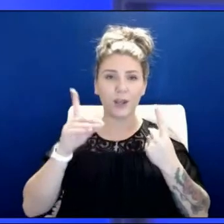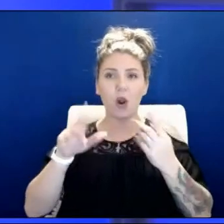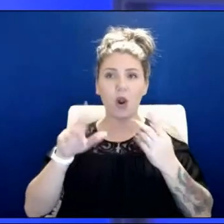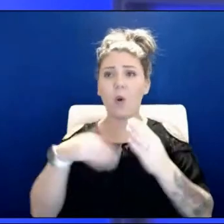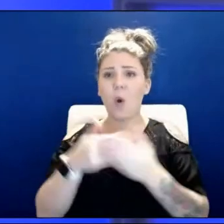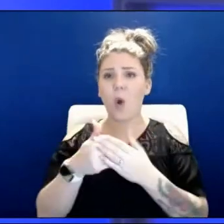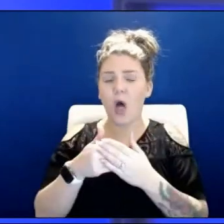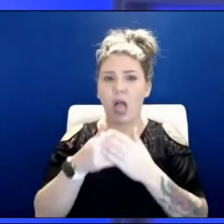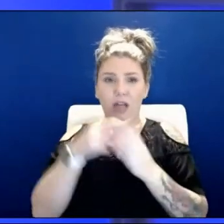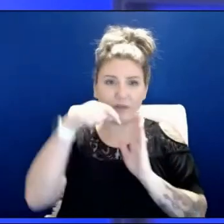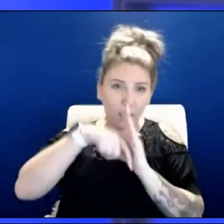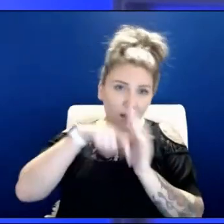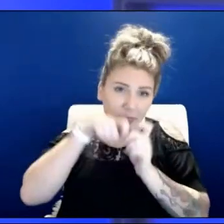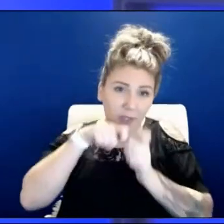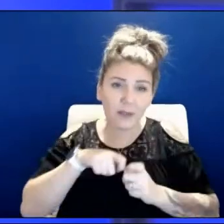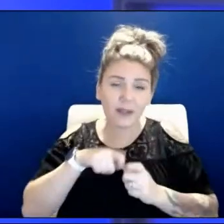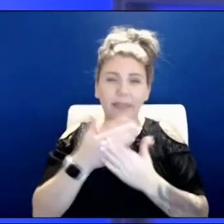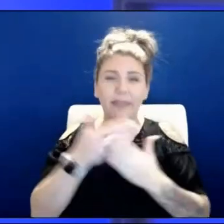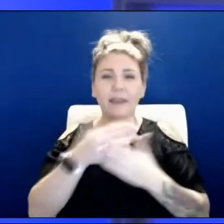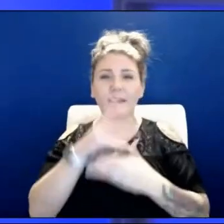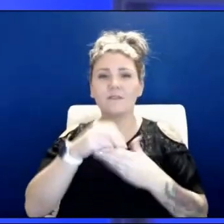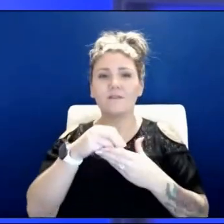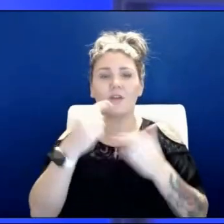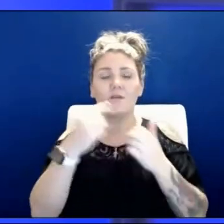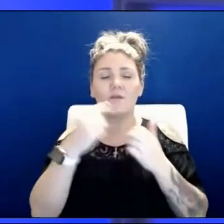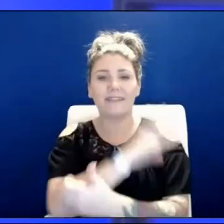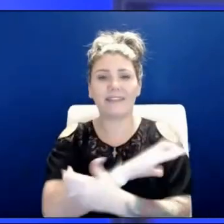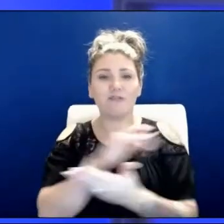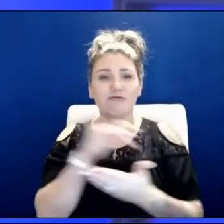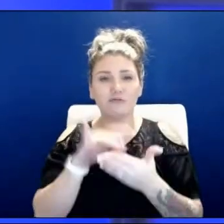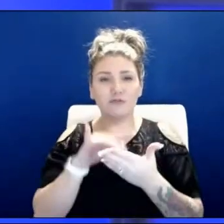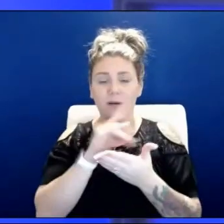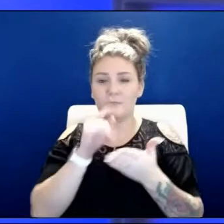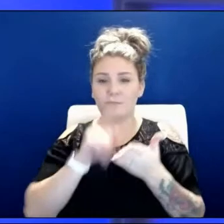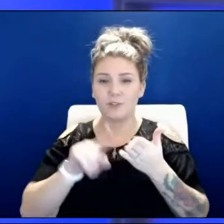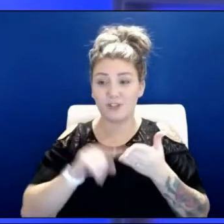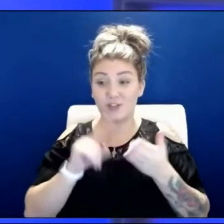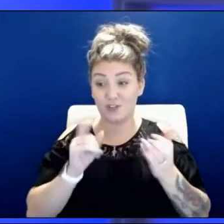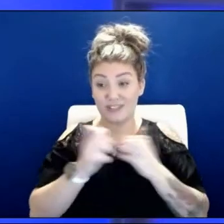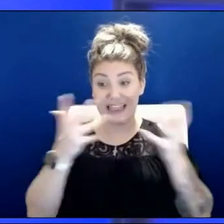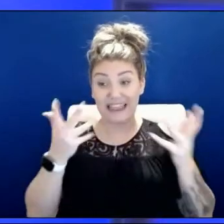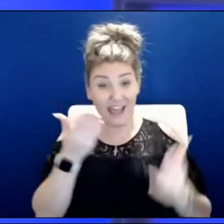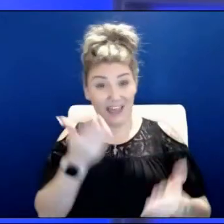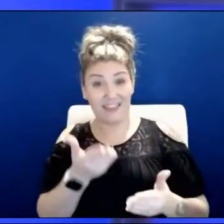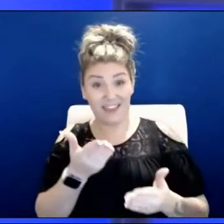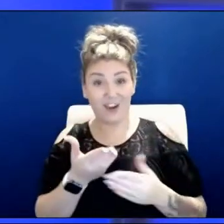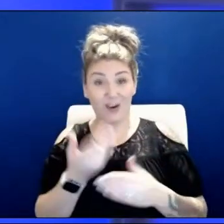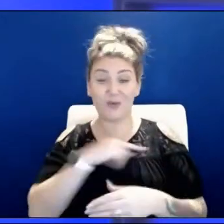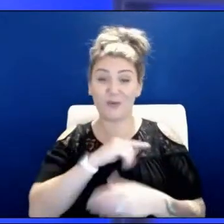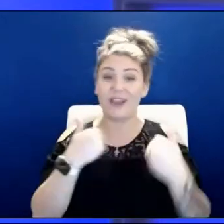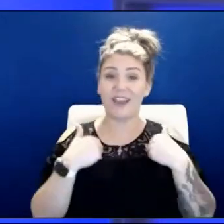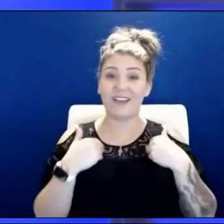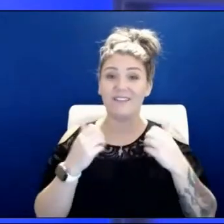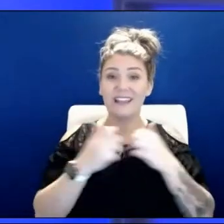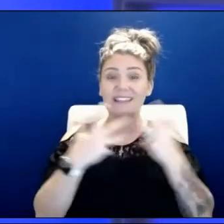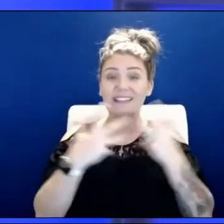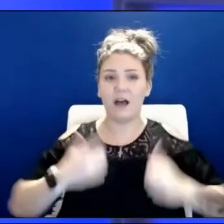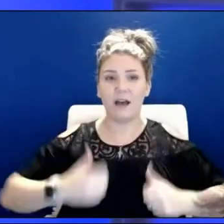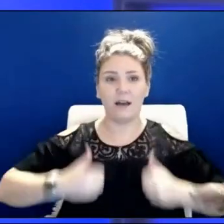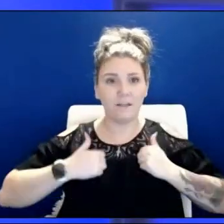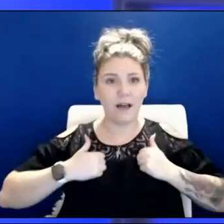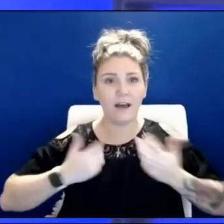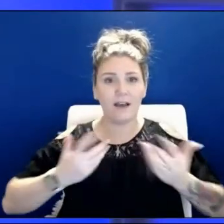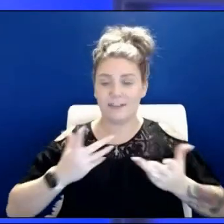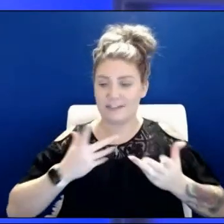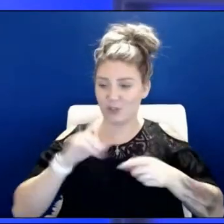goes into clinical trials and research. There's, as you can tell, a ton there. We spend our lives training to be able to conduct